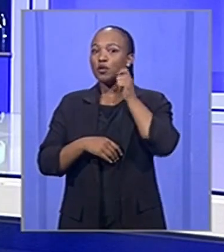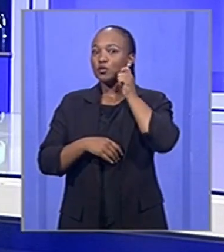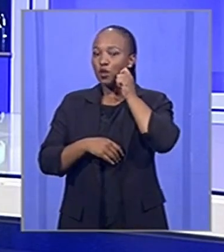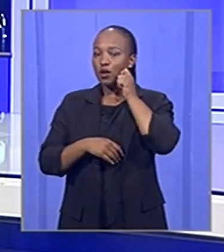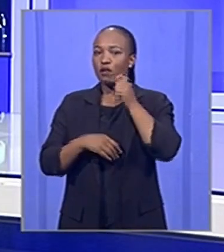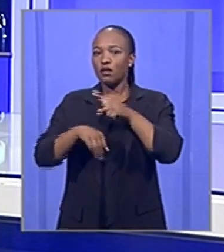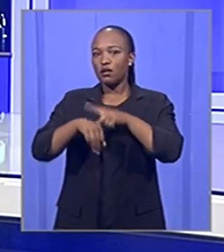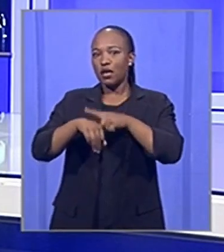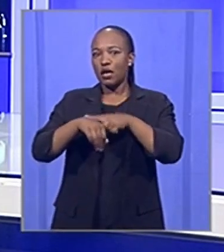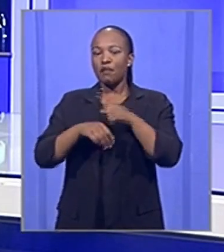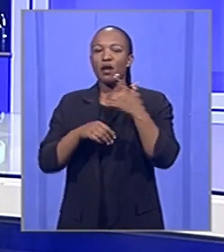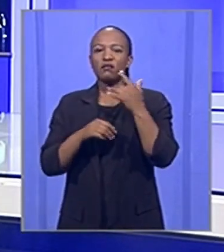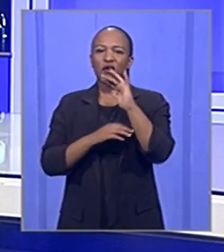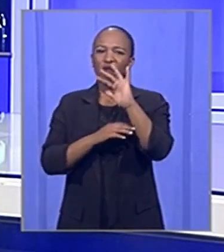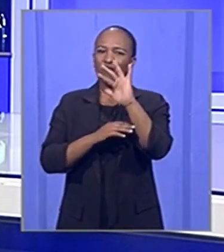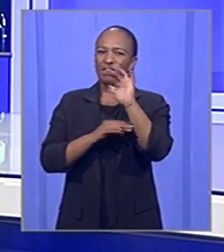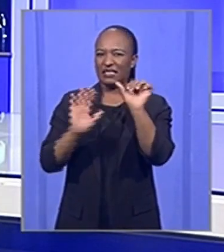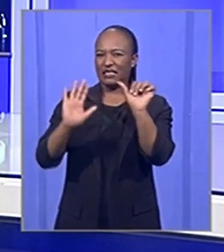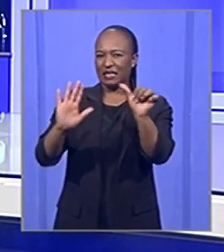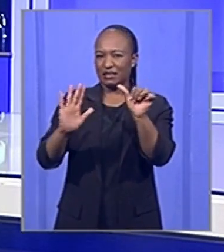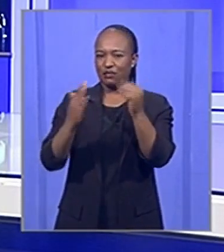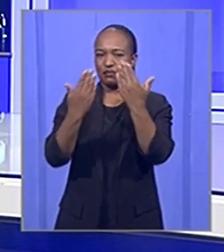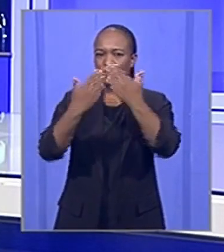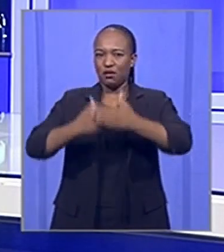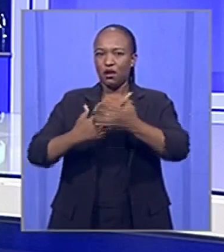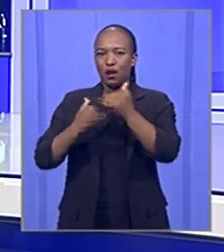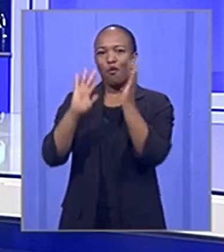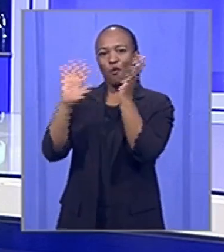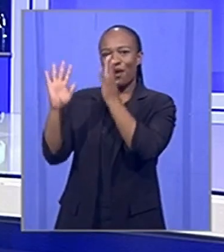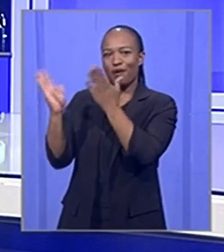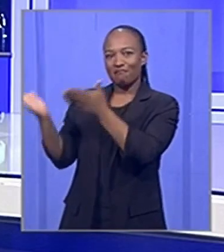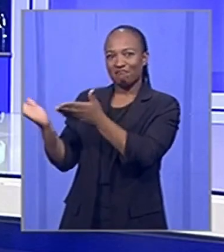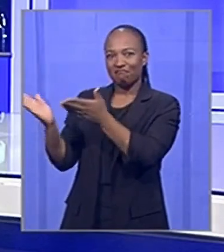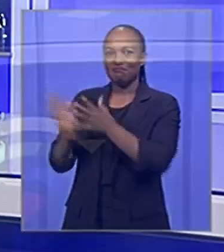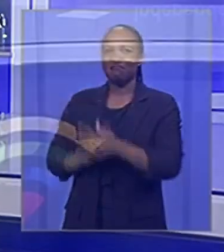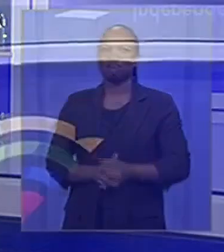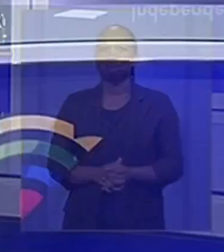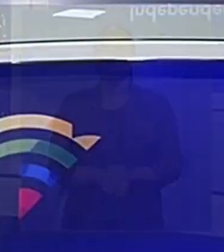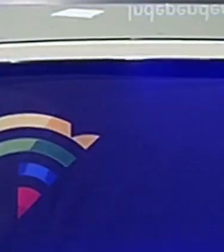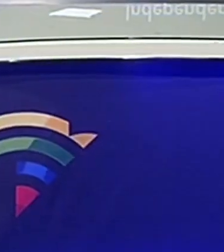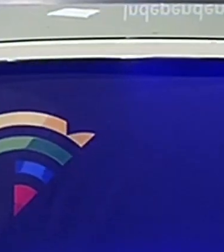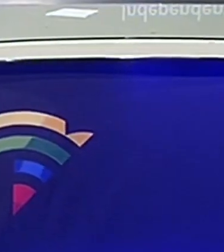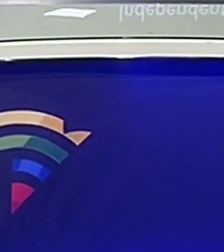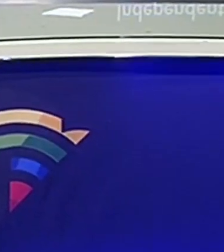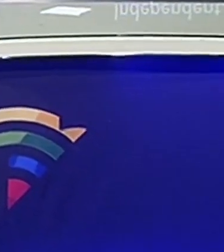hora ya botsilela thapama. Bulipi bo ya latela. Iketile.